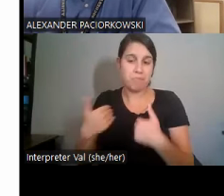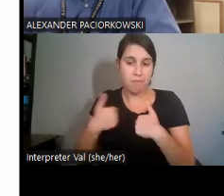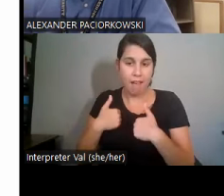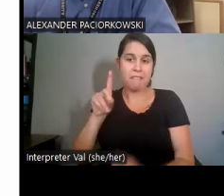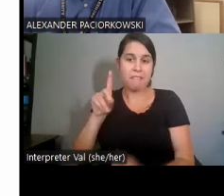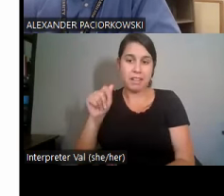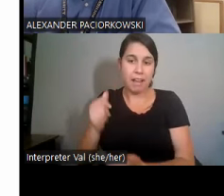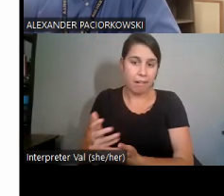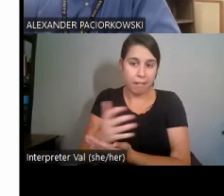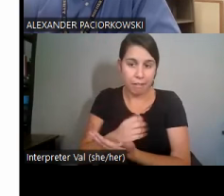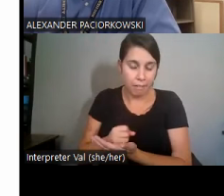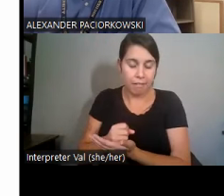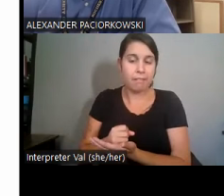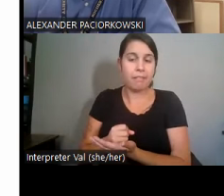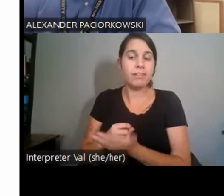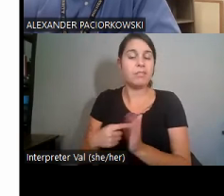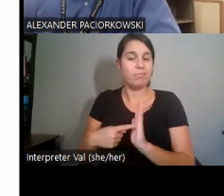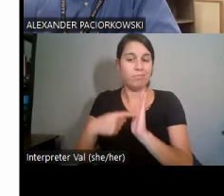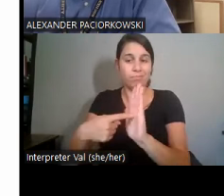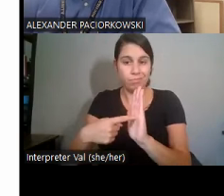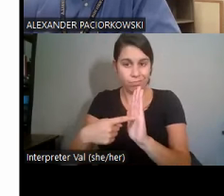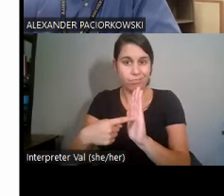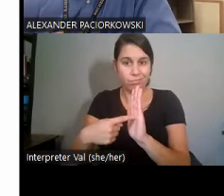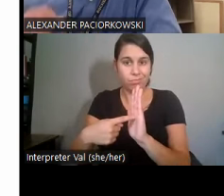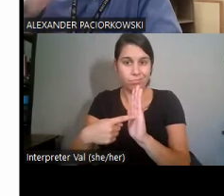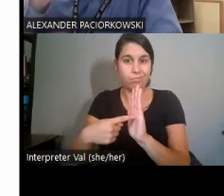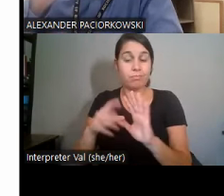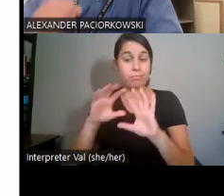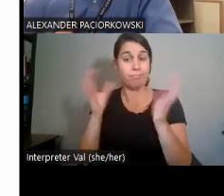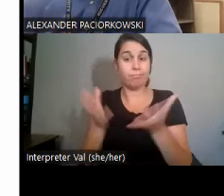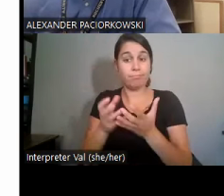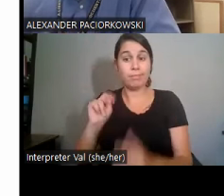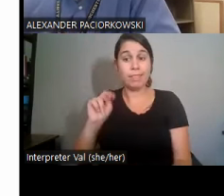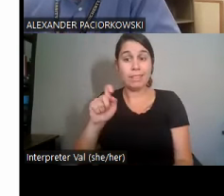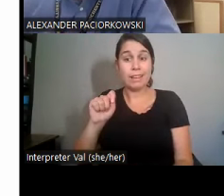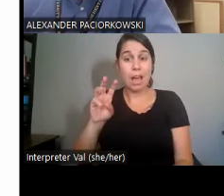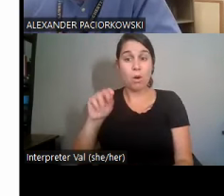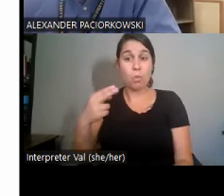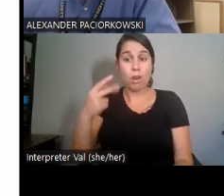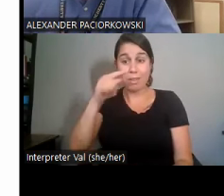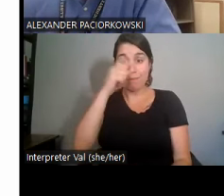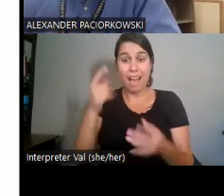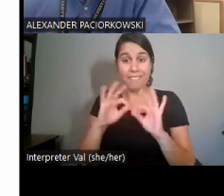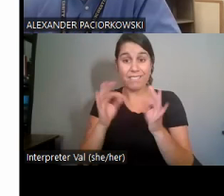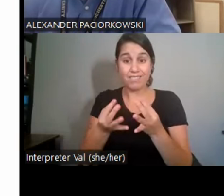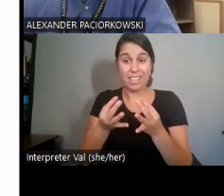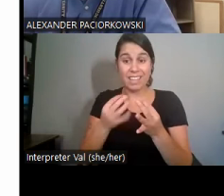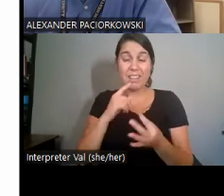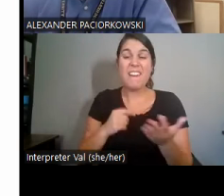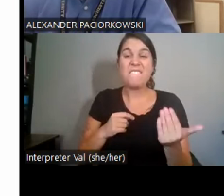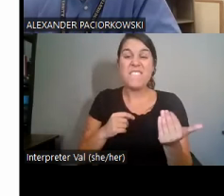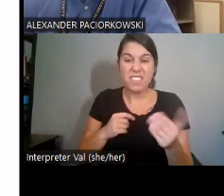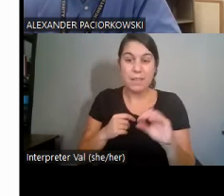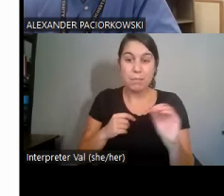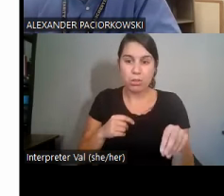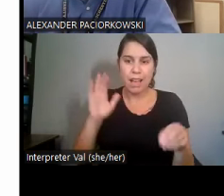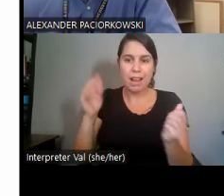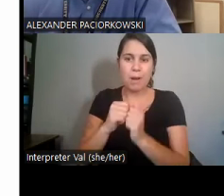the effect that the overall net worth of Black families was about 15% of that of white families in the United